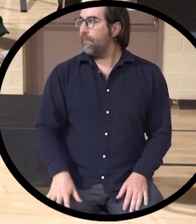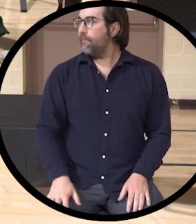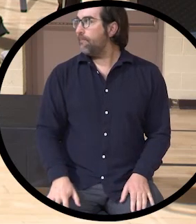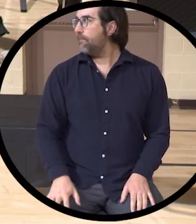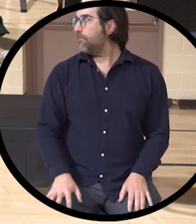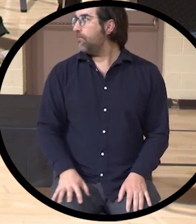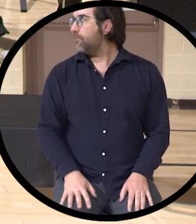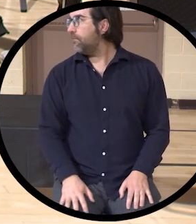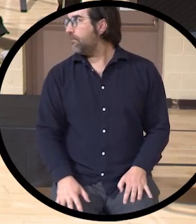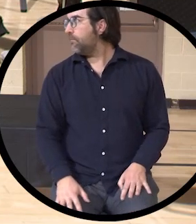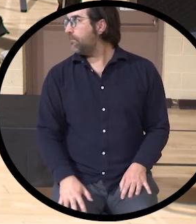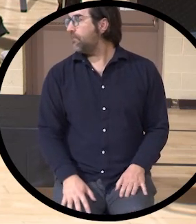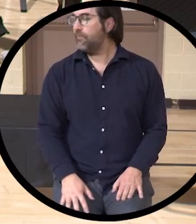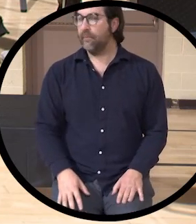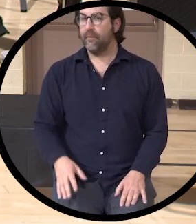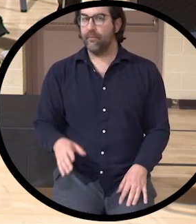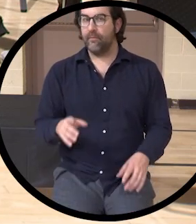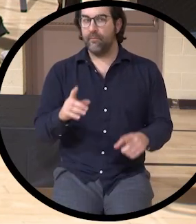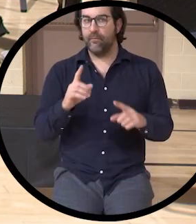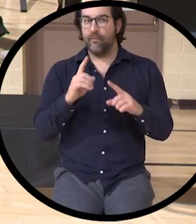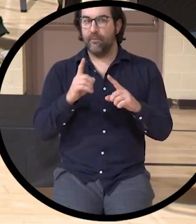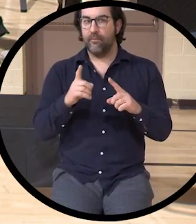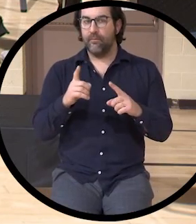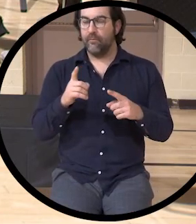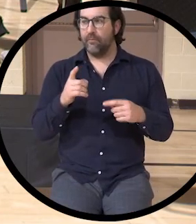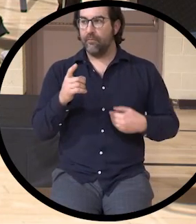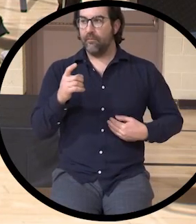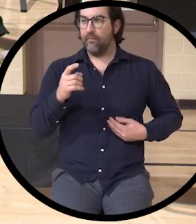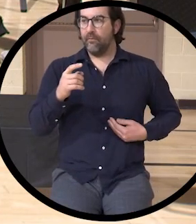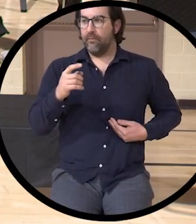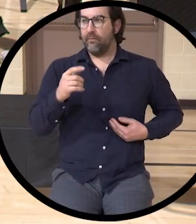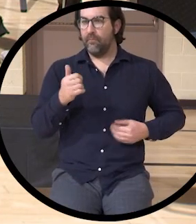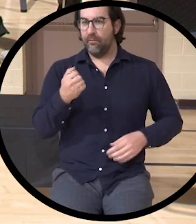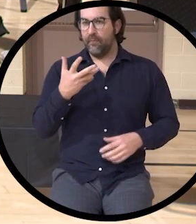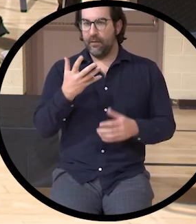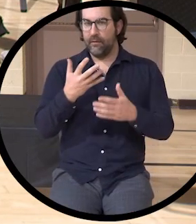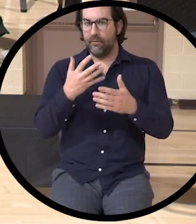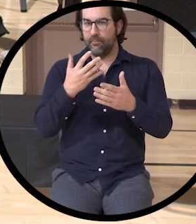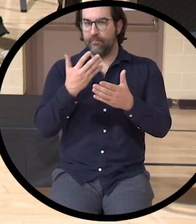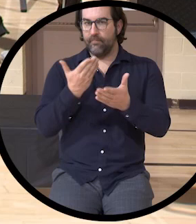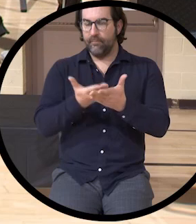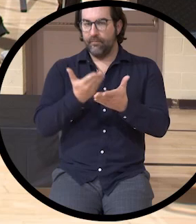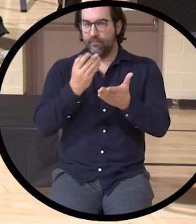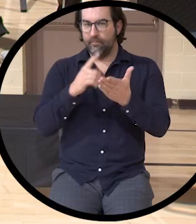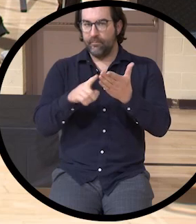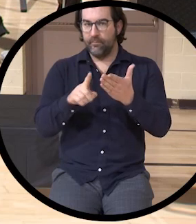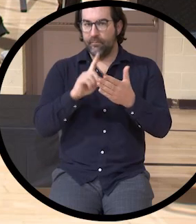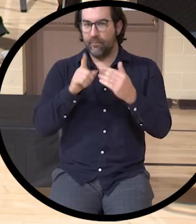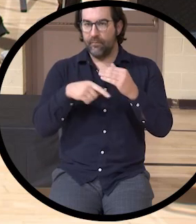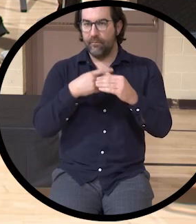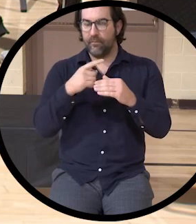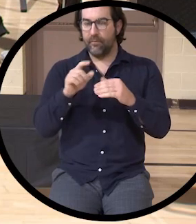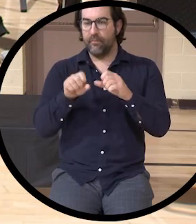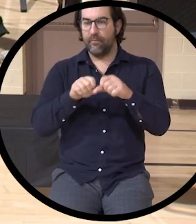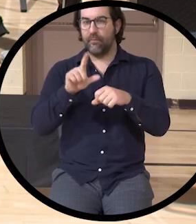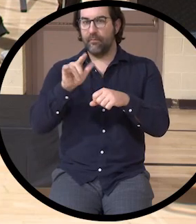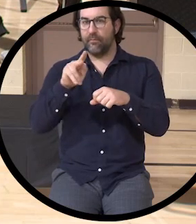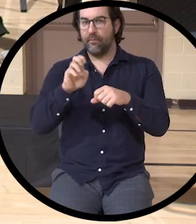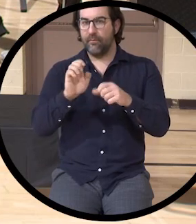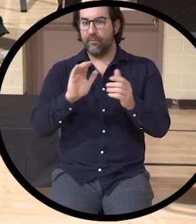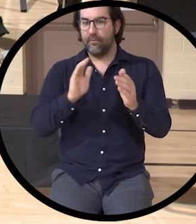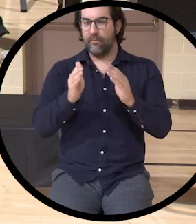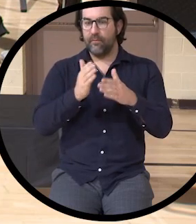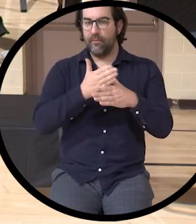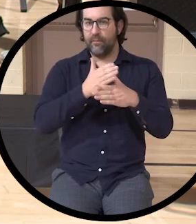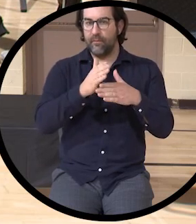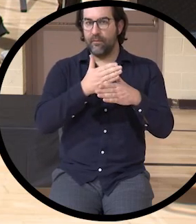Something else that I'll add, though, is that there has been a decent amount of studies that talk about bike lane versus shared condition when it comes